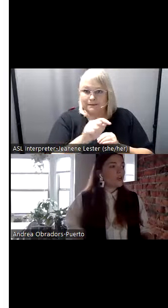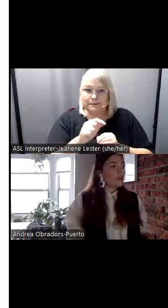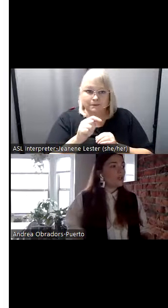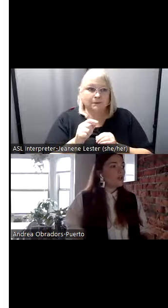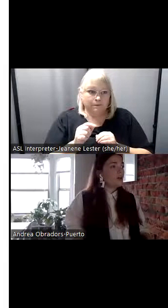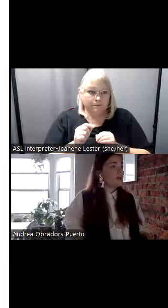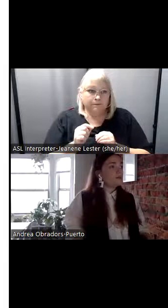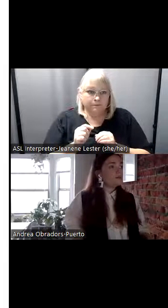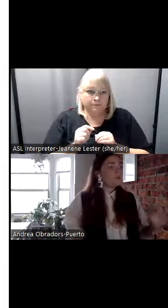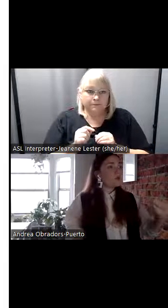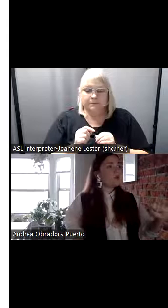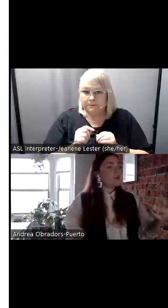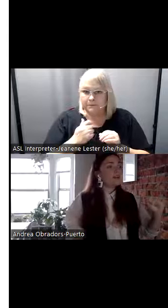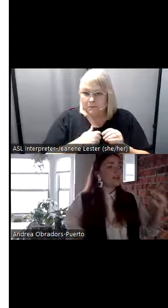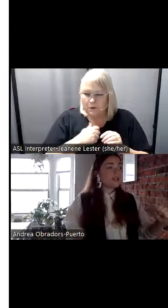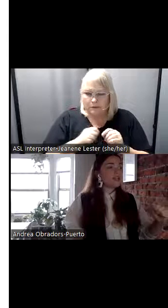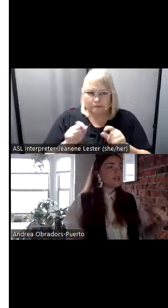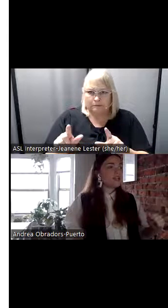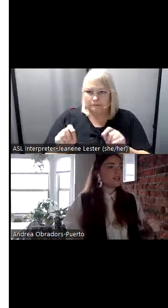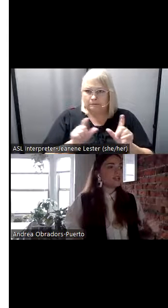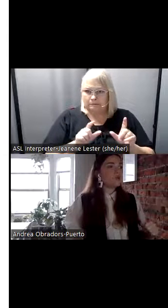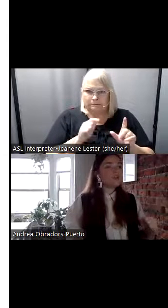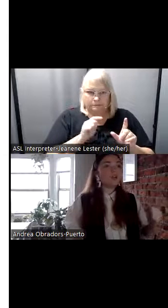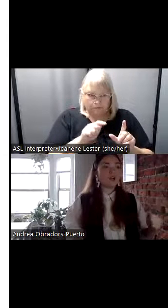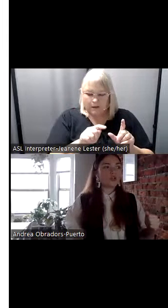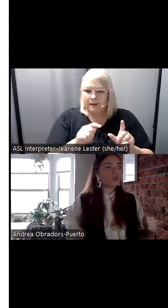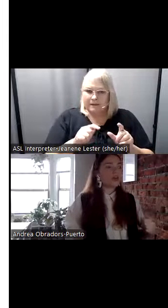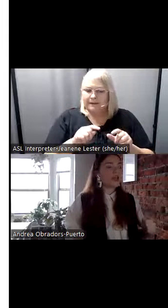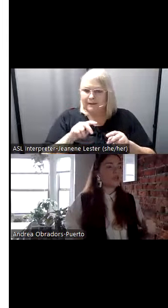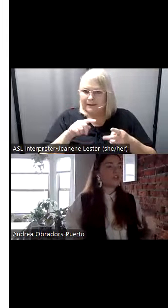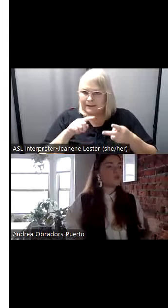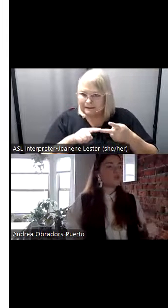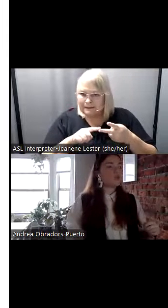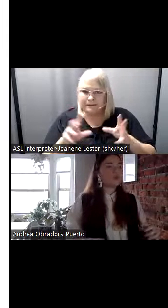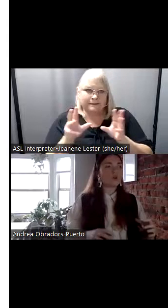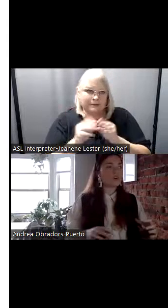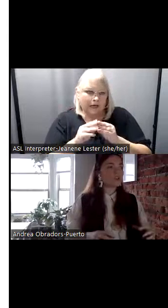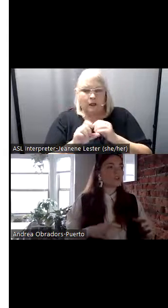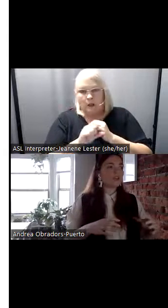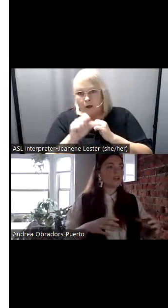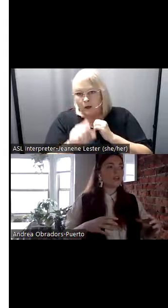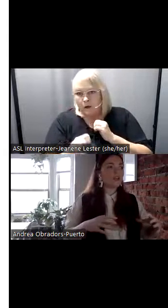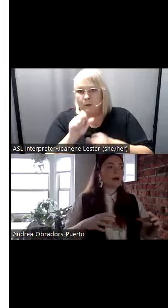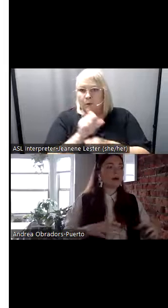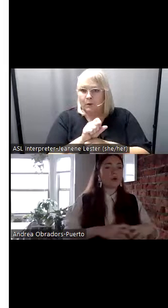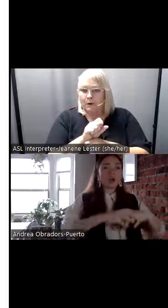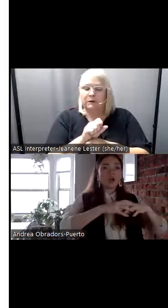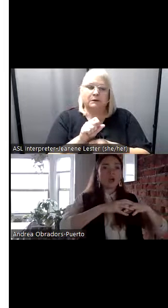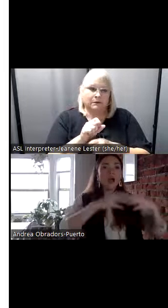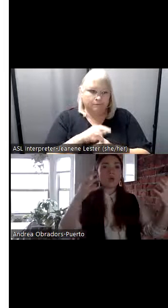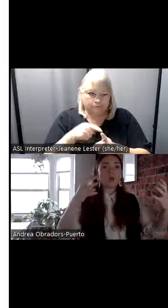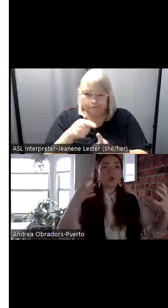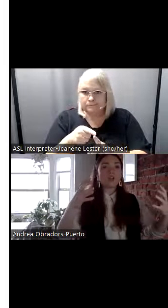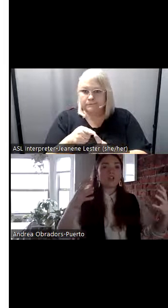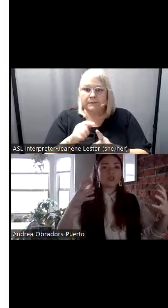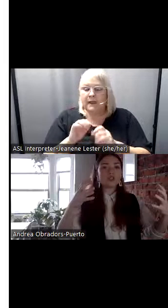Oops, sorry. So the second session was the longer one. And in this one, we were working specifically about